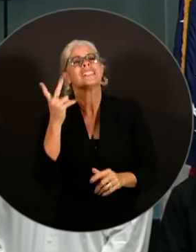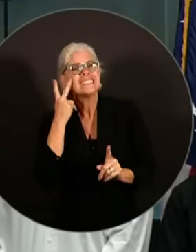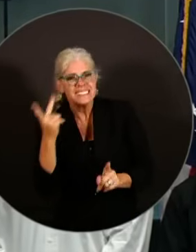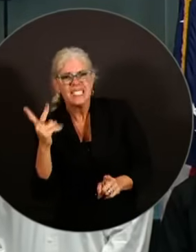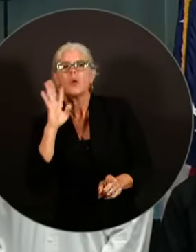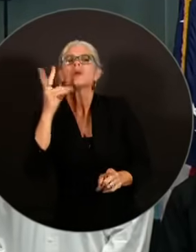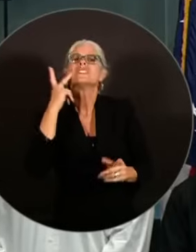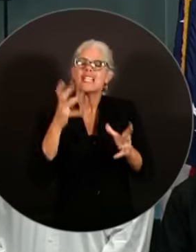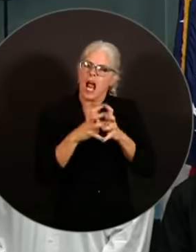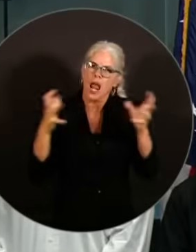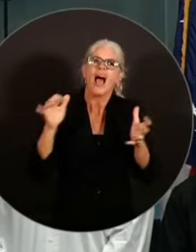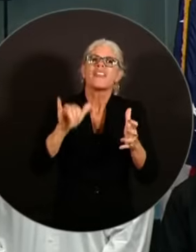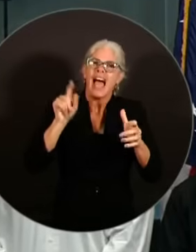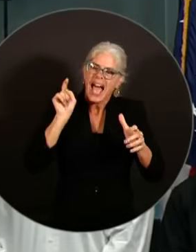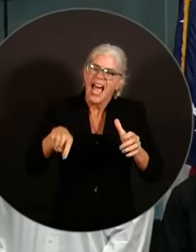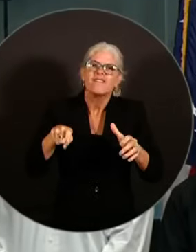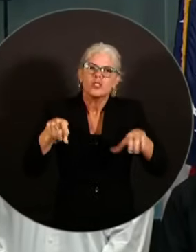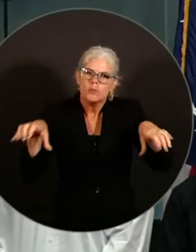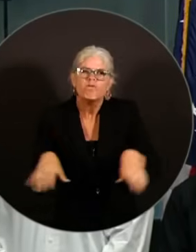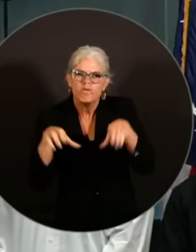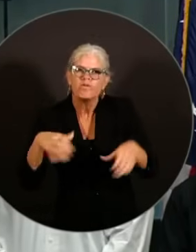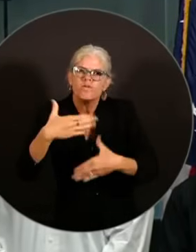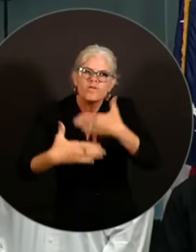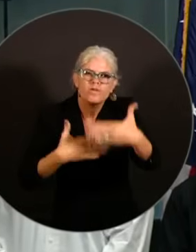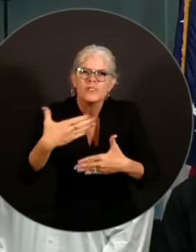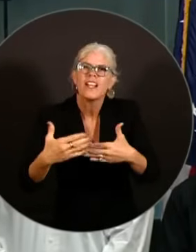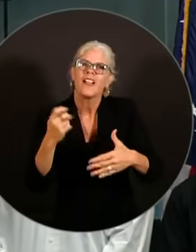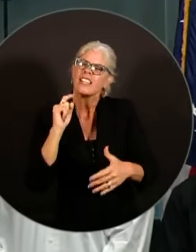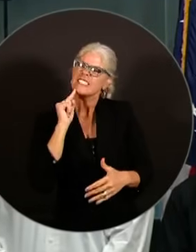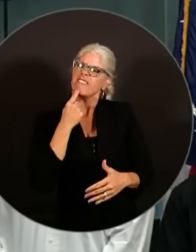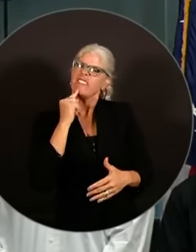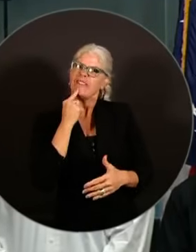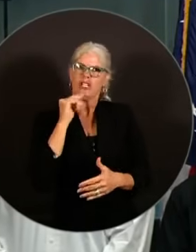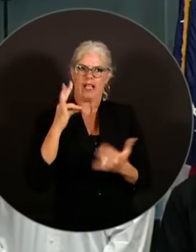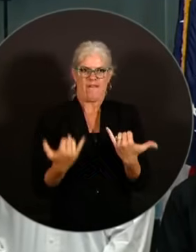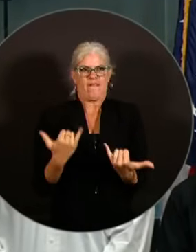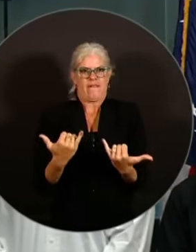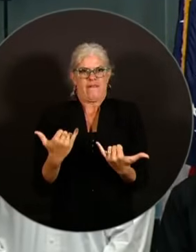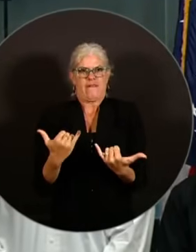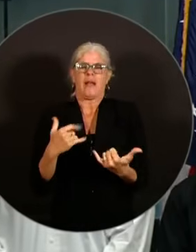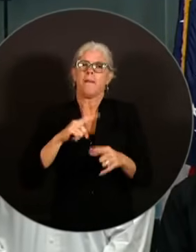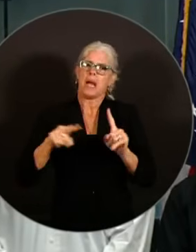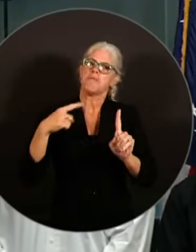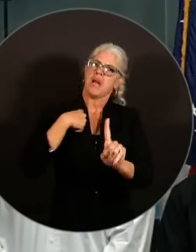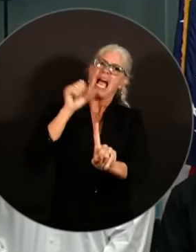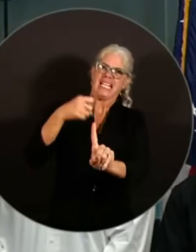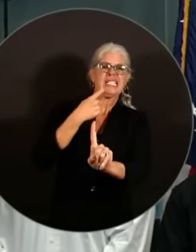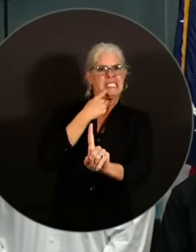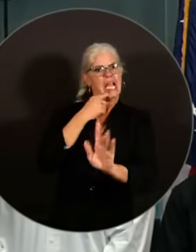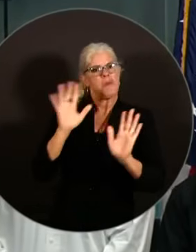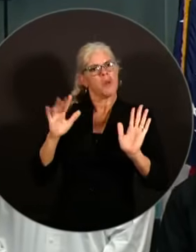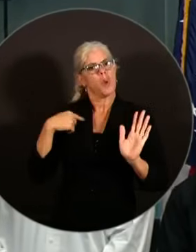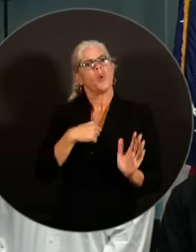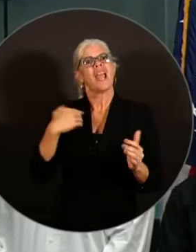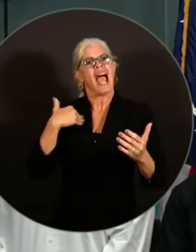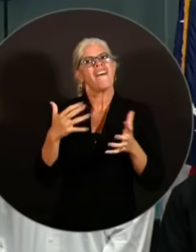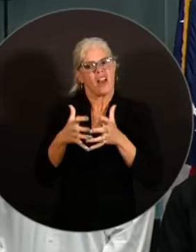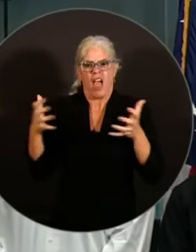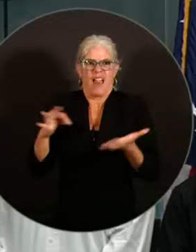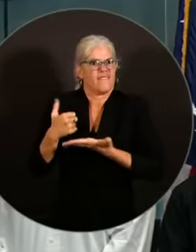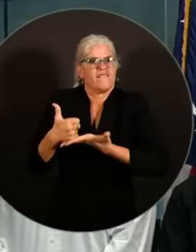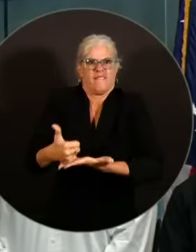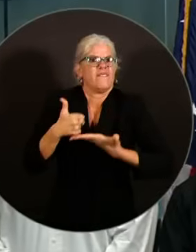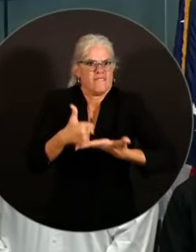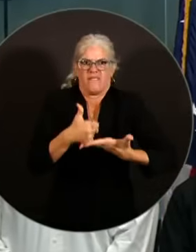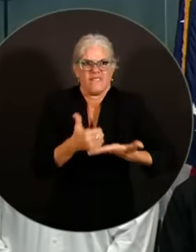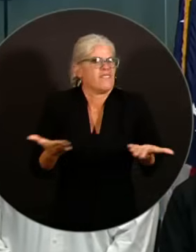to be done to assess the extent of the damage. But what I think we can say is, you know, we have a lot of resources in play here in Florida